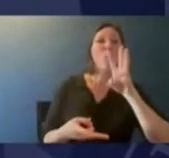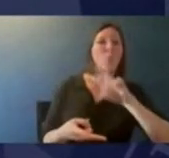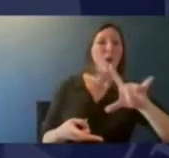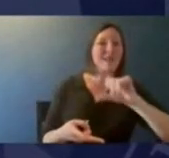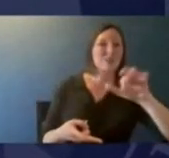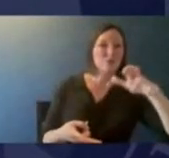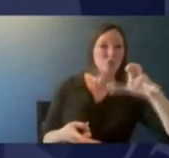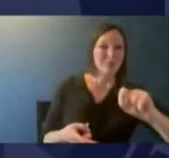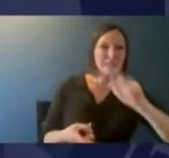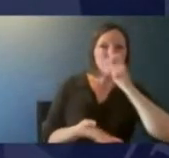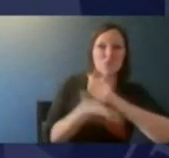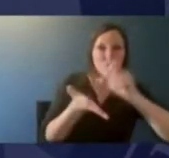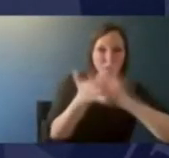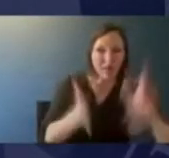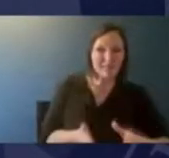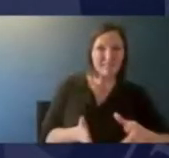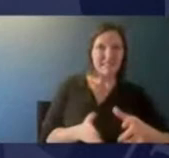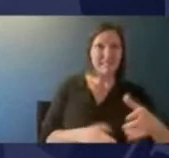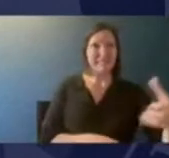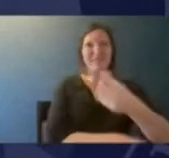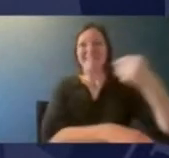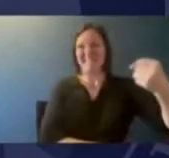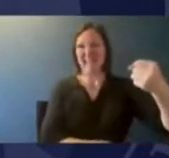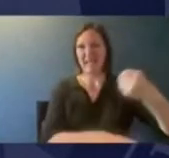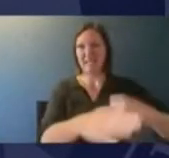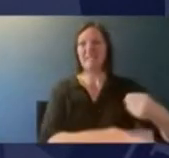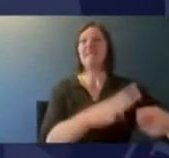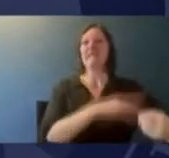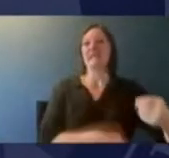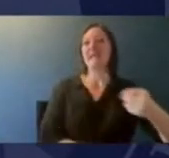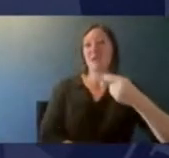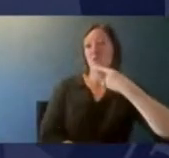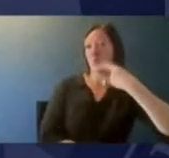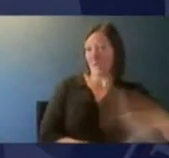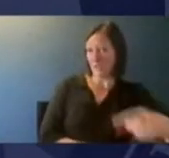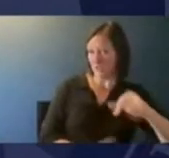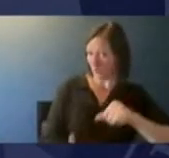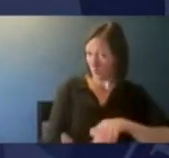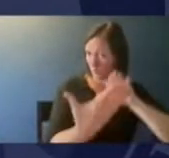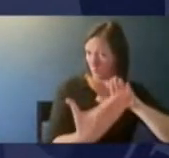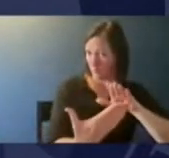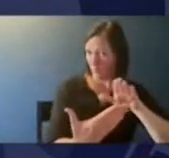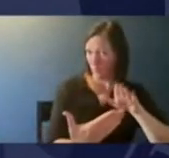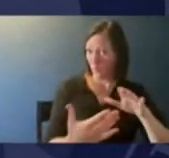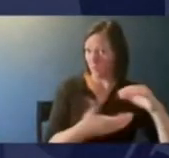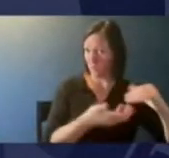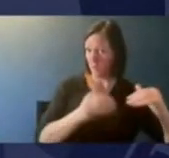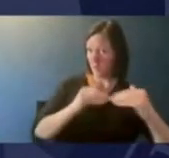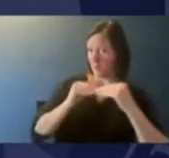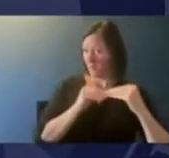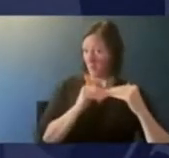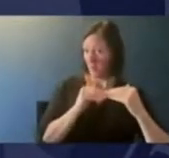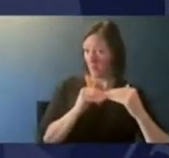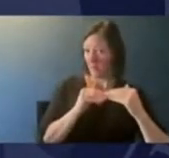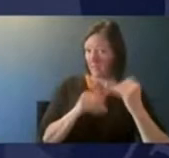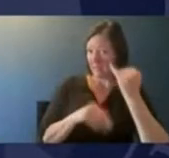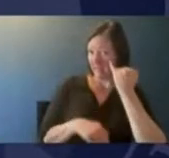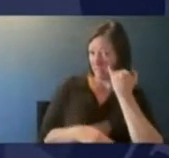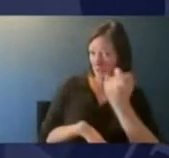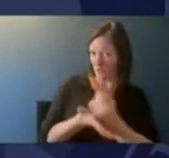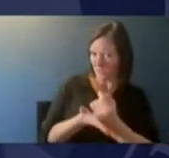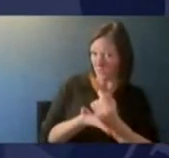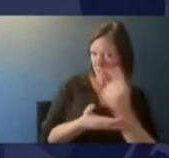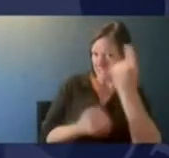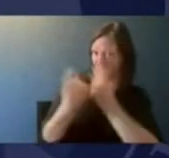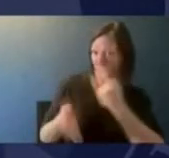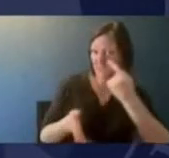detained in Russia. And I'm wondering if that's something that you plan to bring up with your counterparts this week, and if Treasury is considering any sanctions or